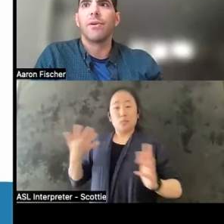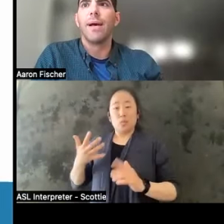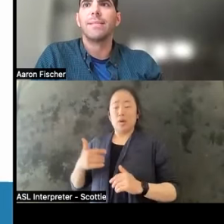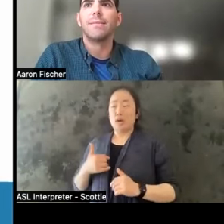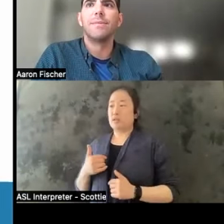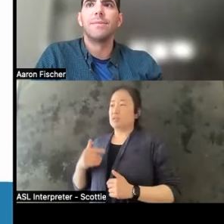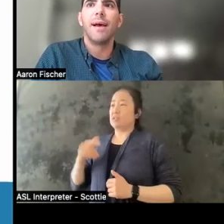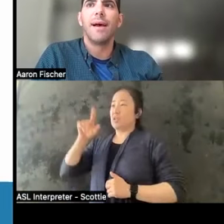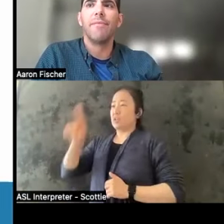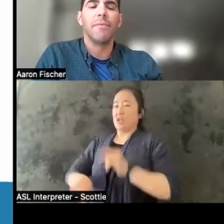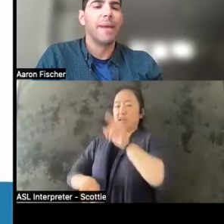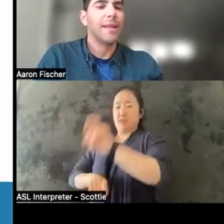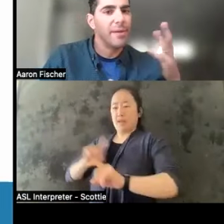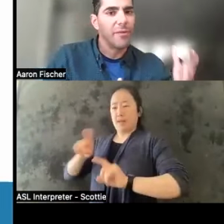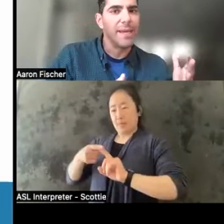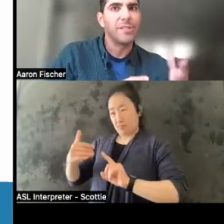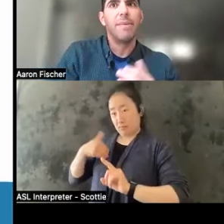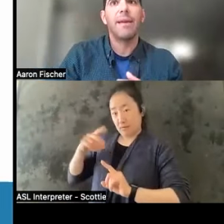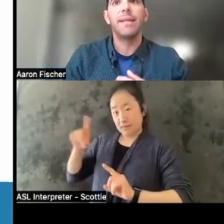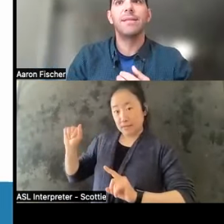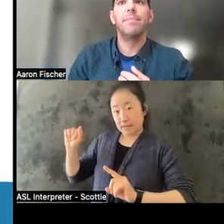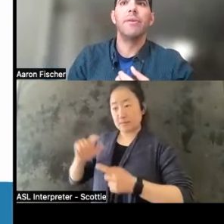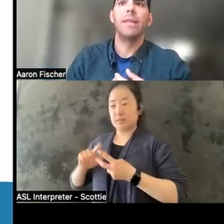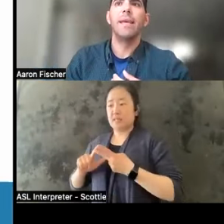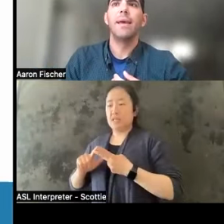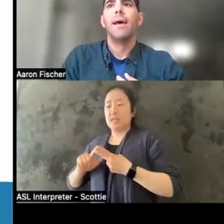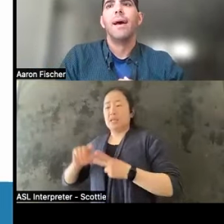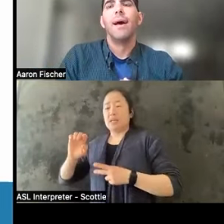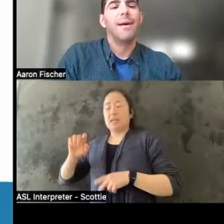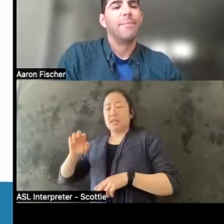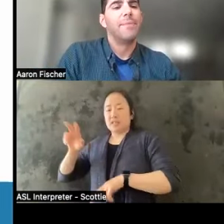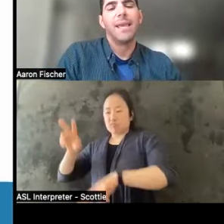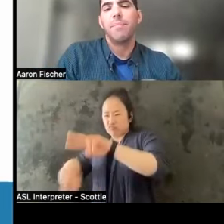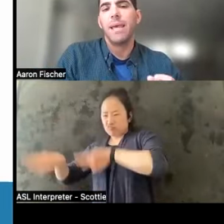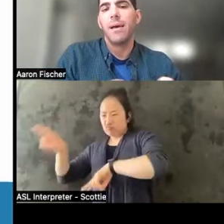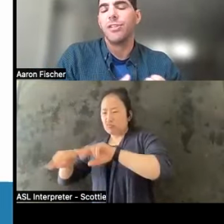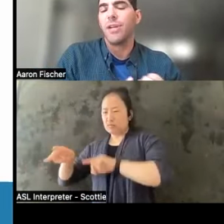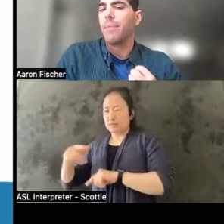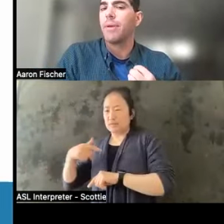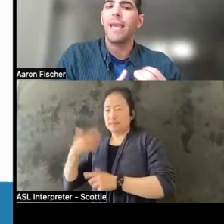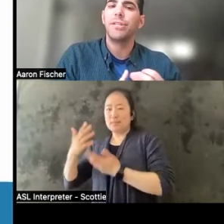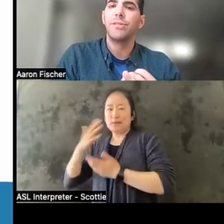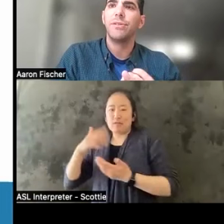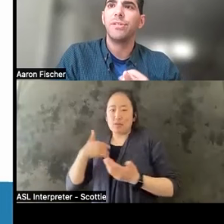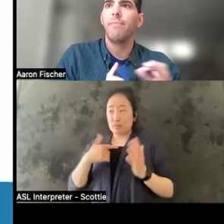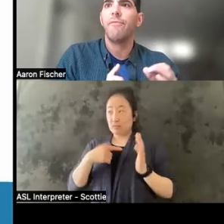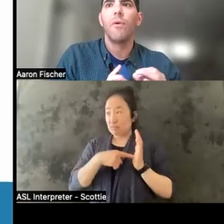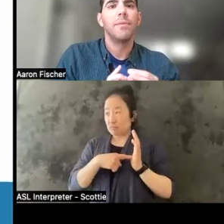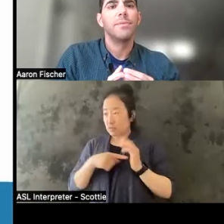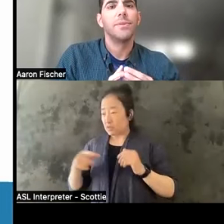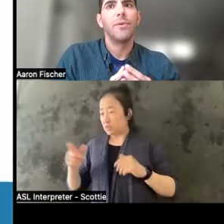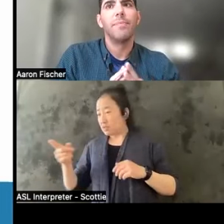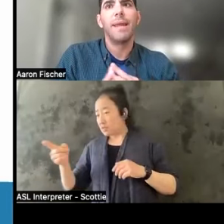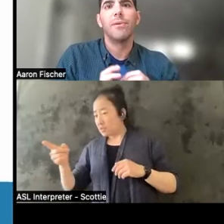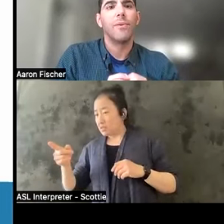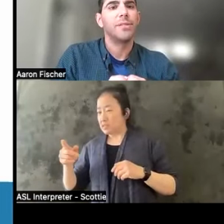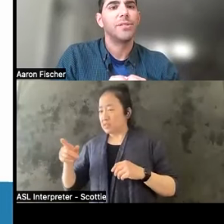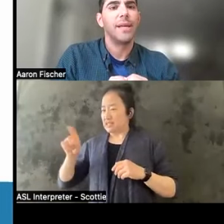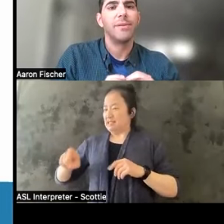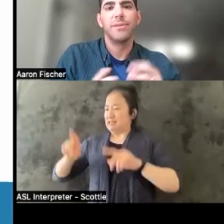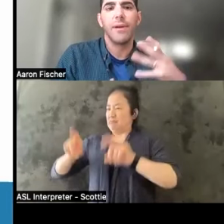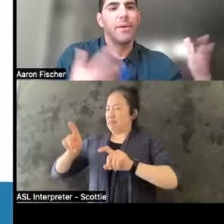or requests for medical information about a disability. They can be on job applications or job forms or in